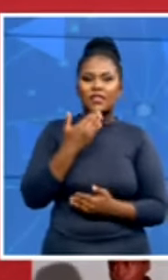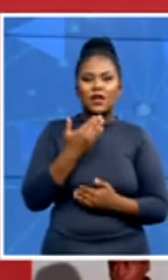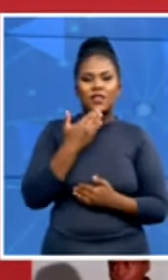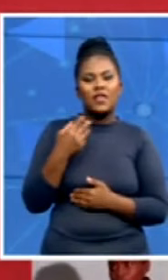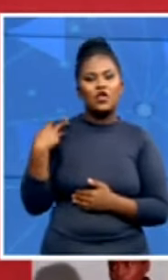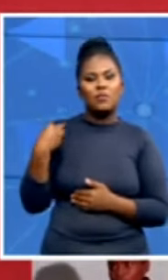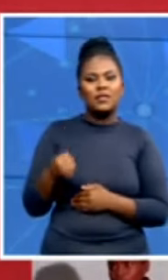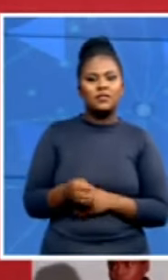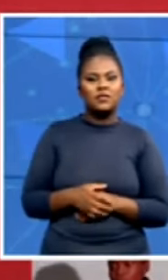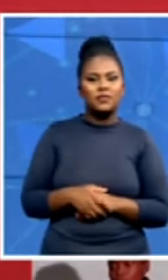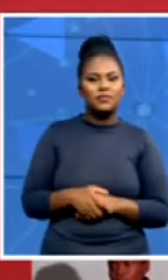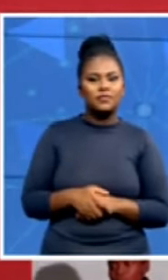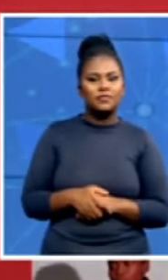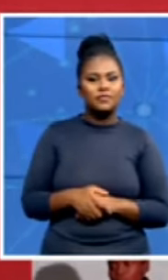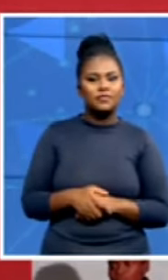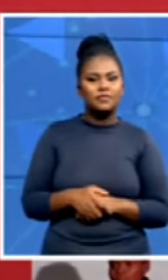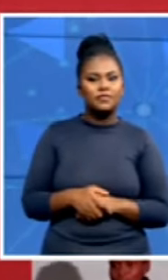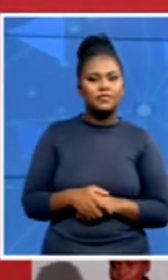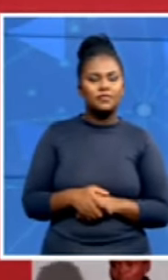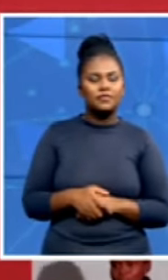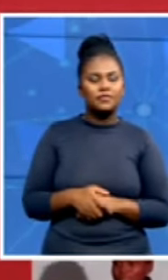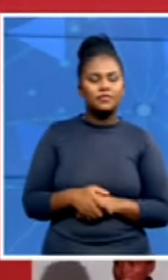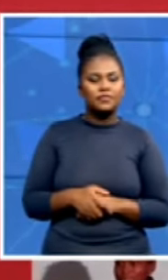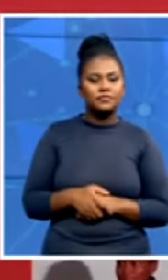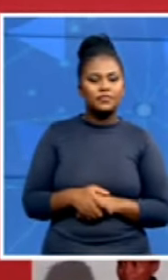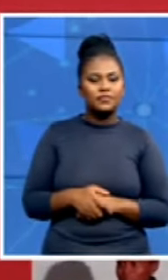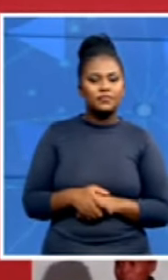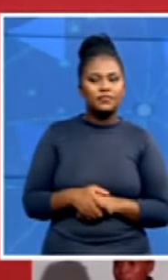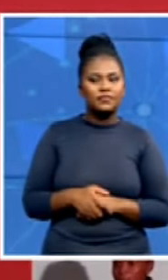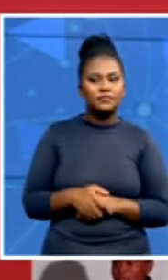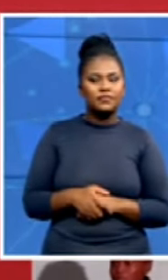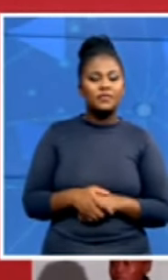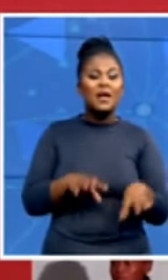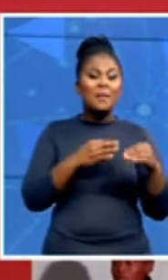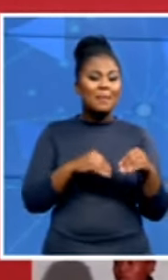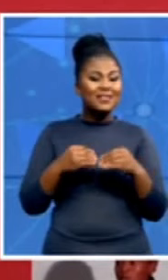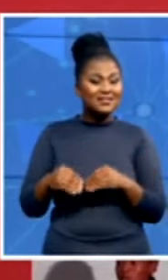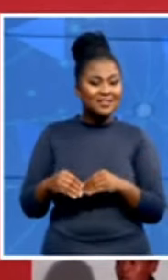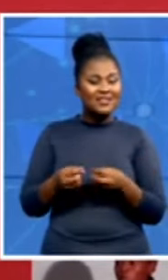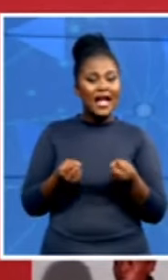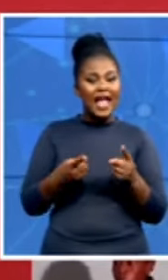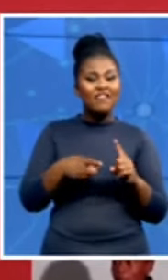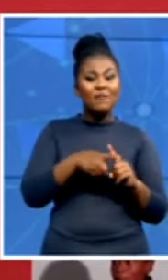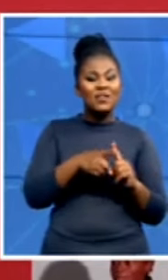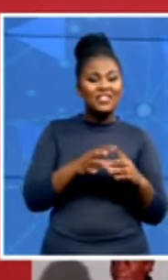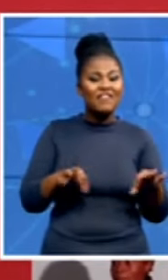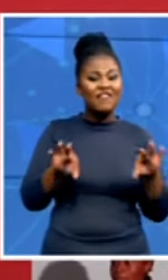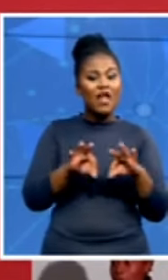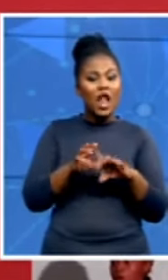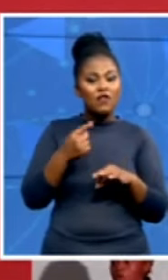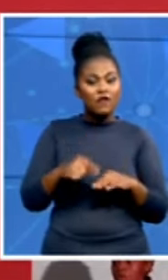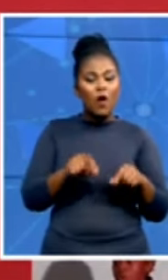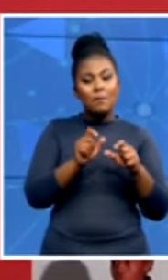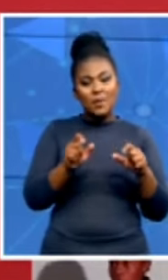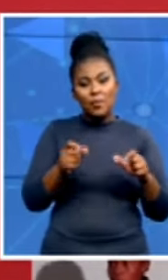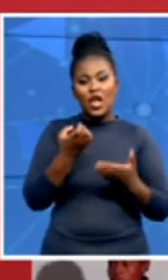the centrality of business in generating positive value for our people, our economy, and our communities, the